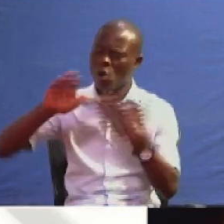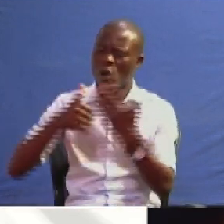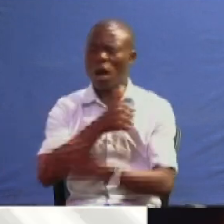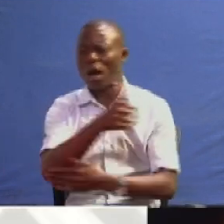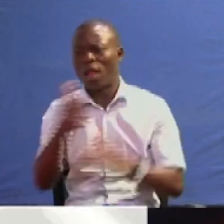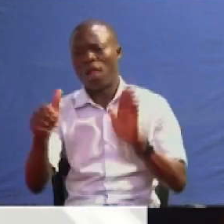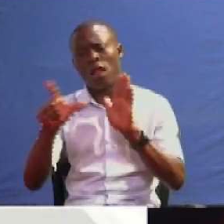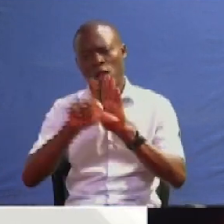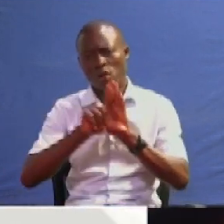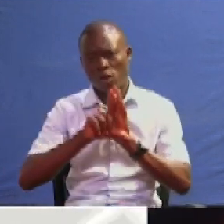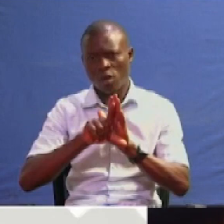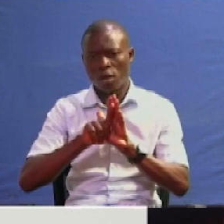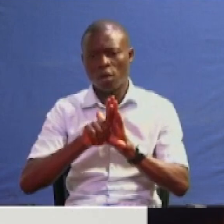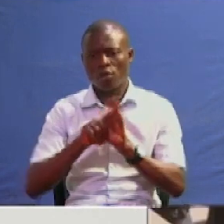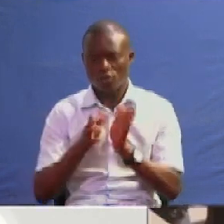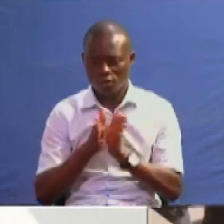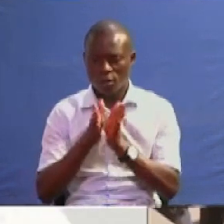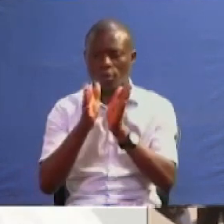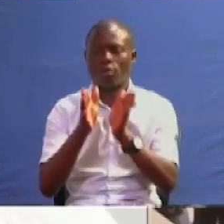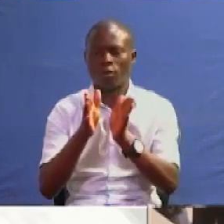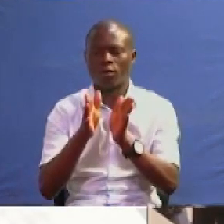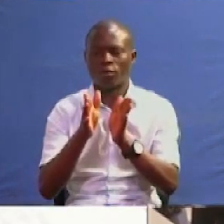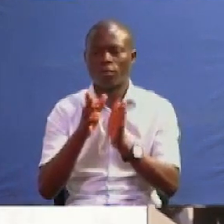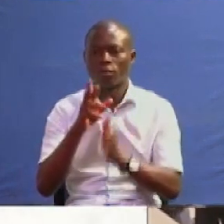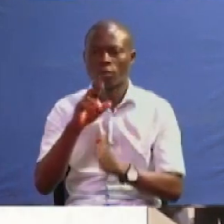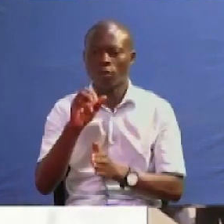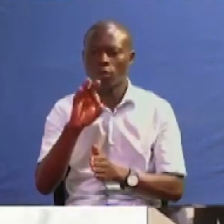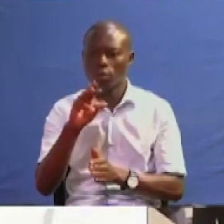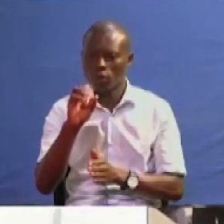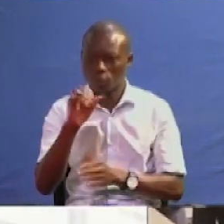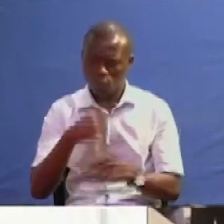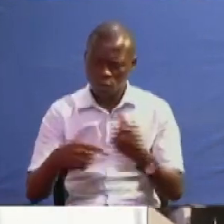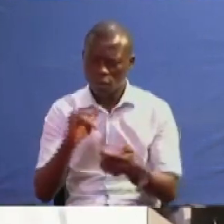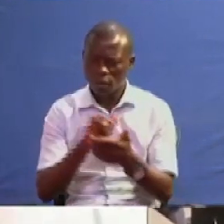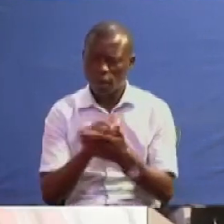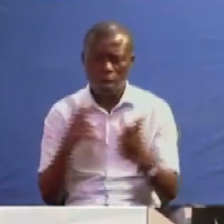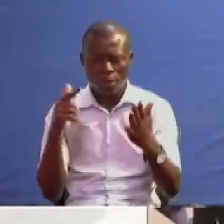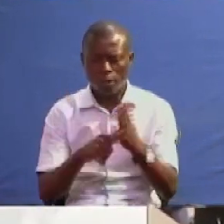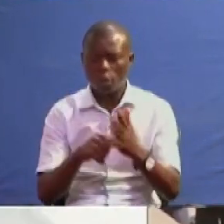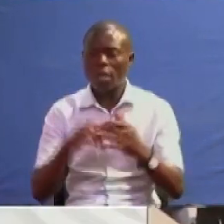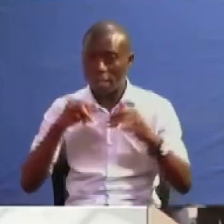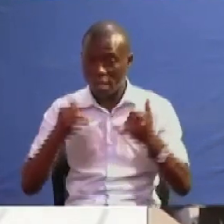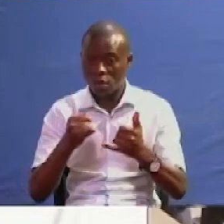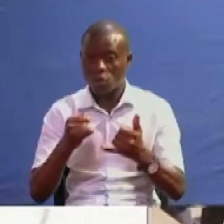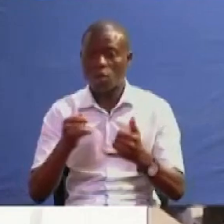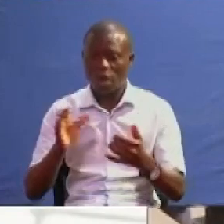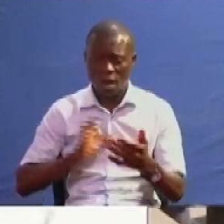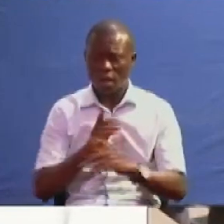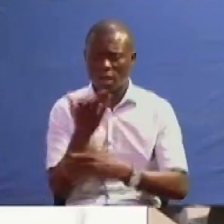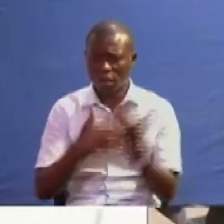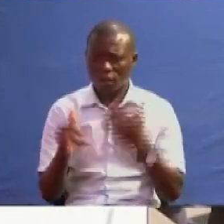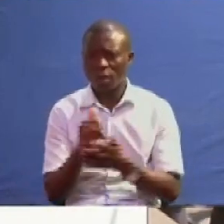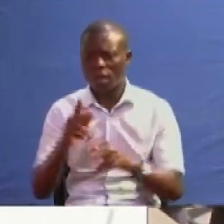law of the Republic. Ramaphosa will now be expected to appoint a new cabinet in a coalition government after his